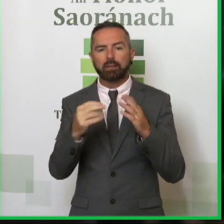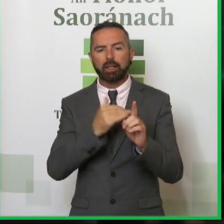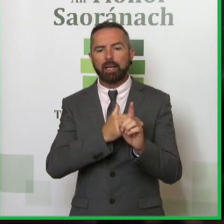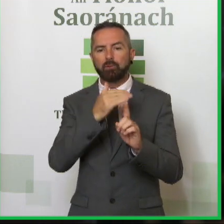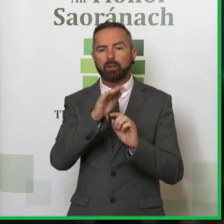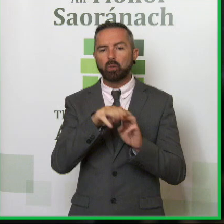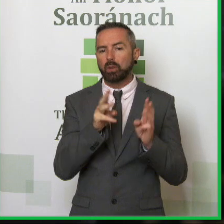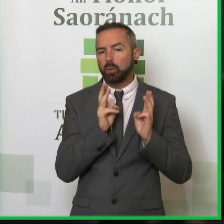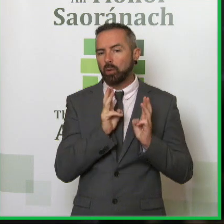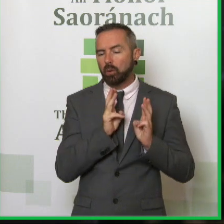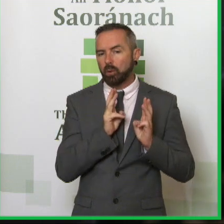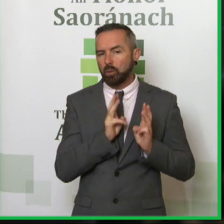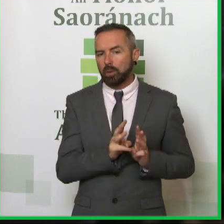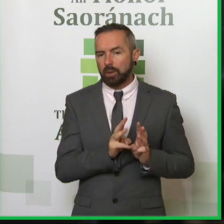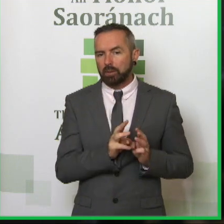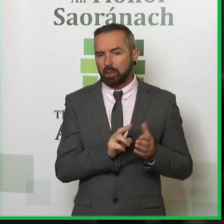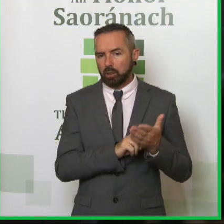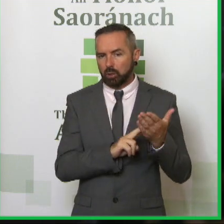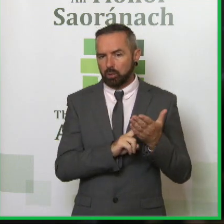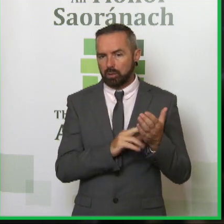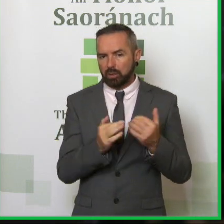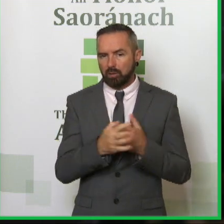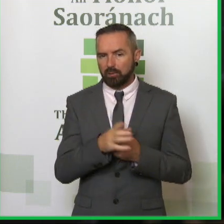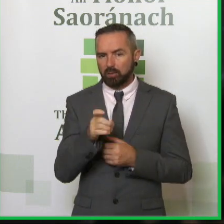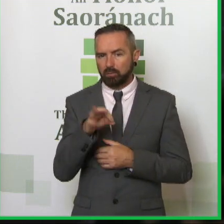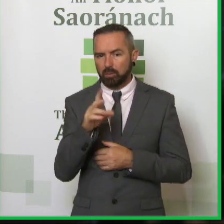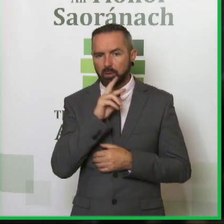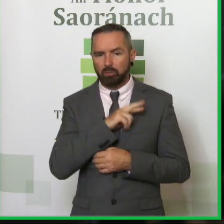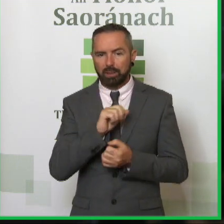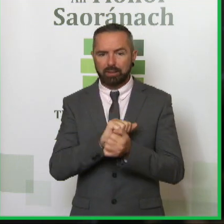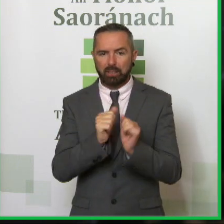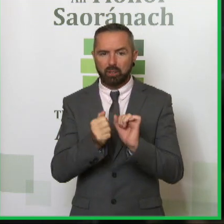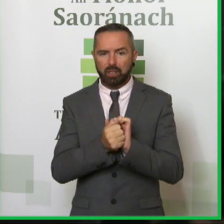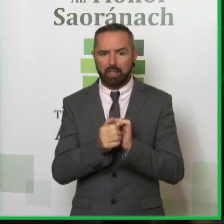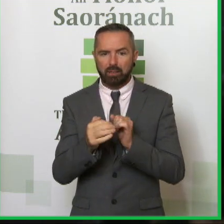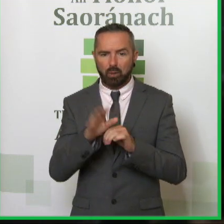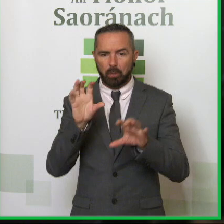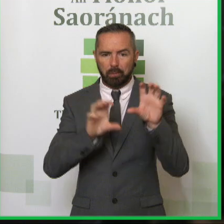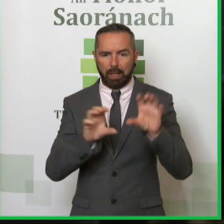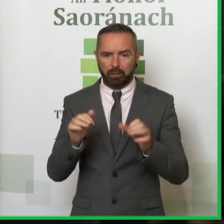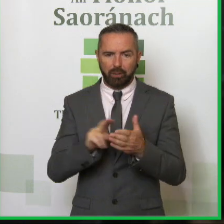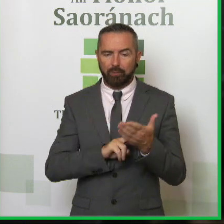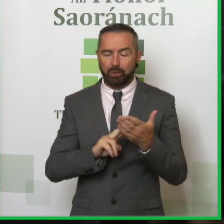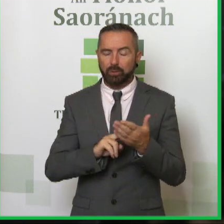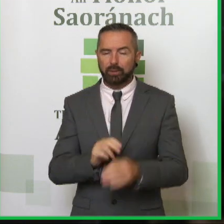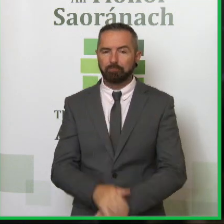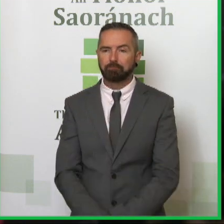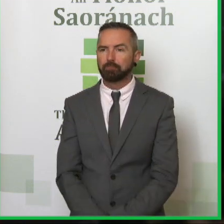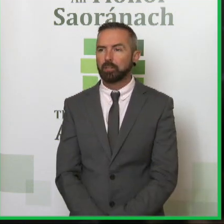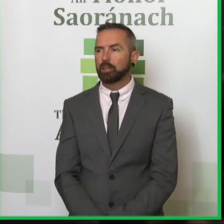in women's uptake of drug use, when it's actually the changing patterns of women's drug use that's